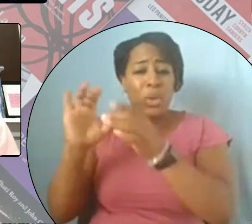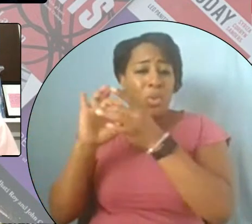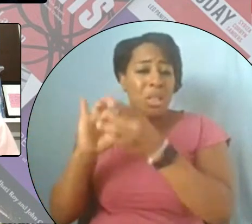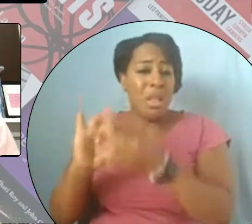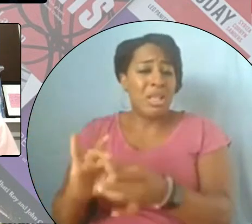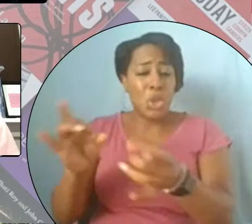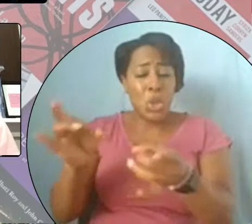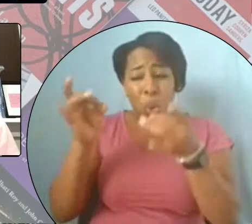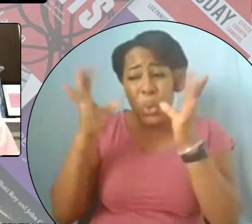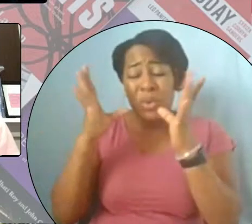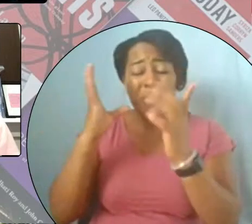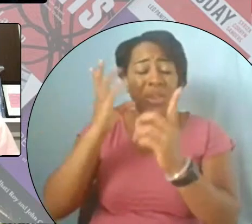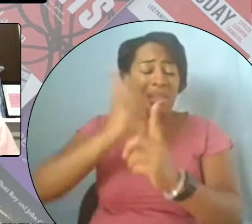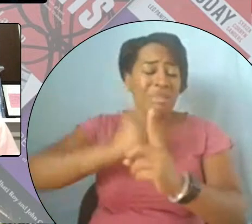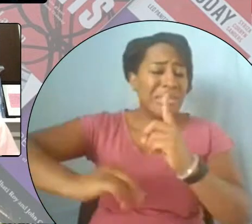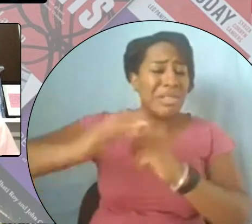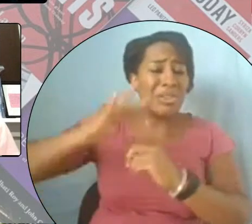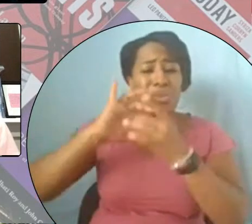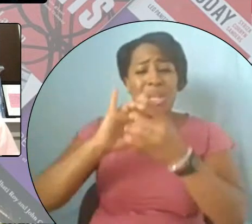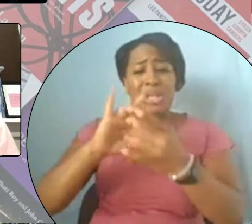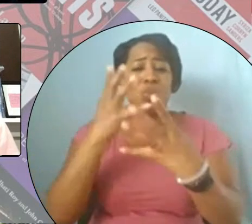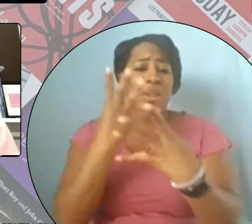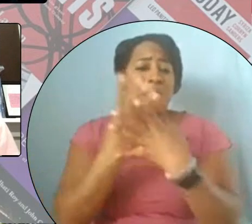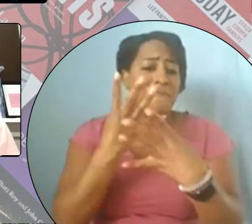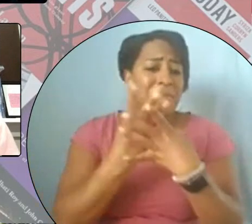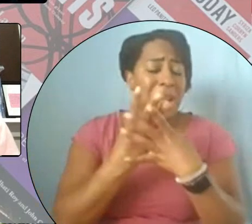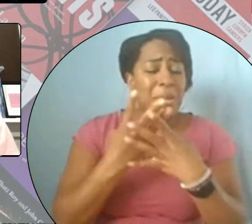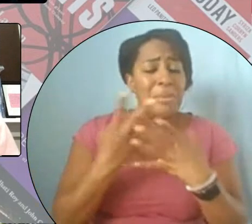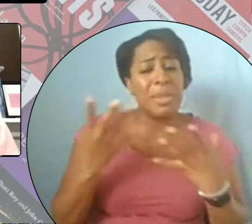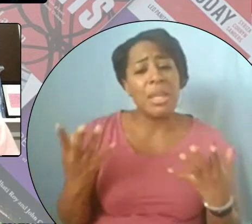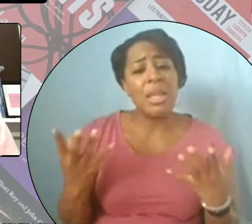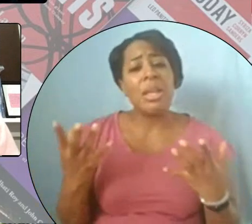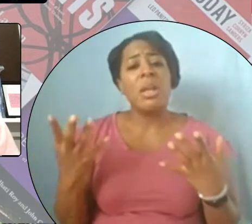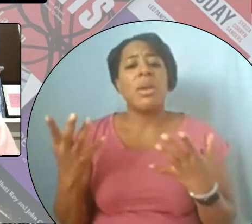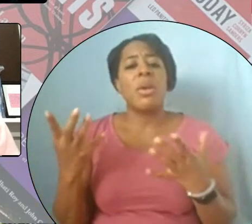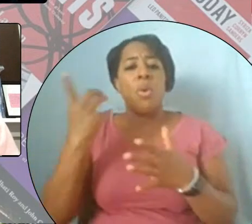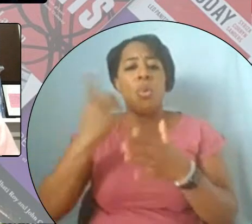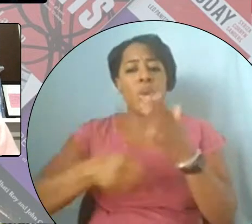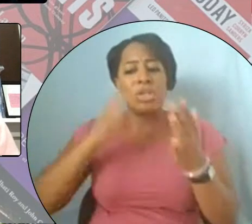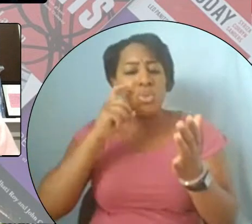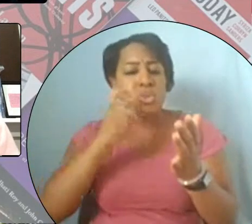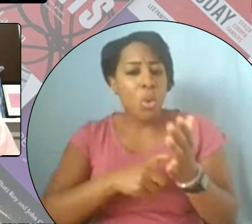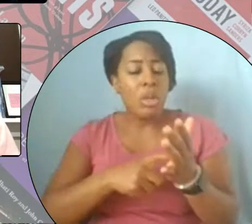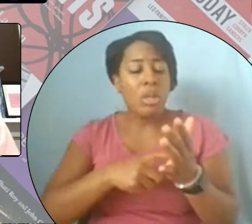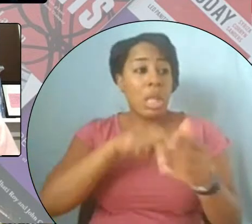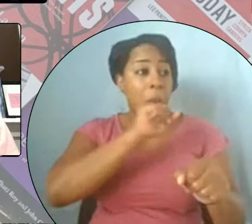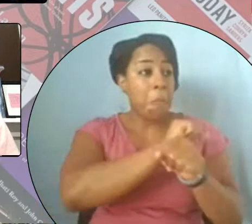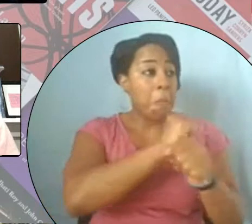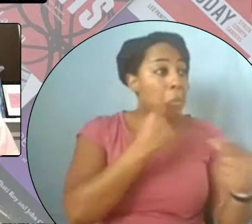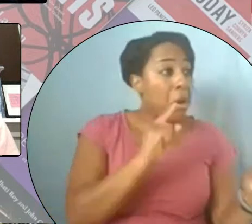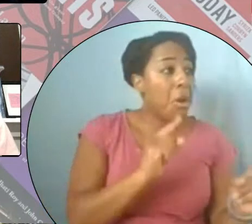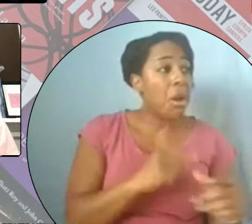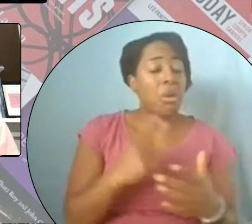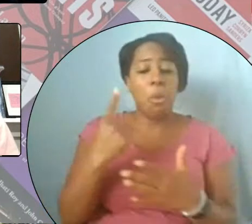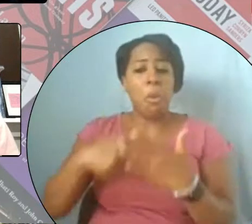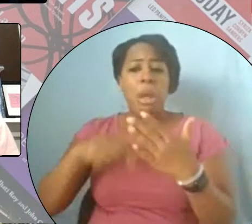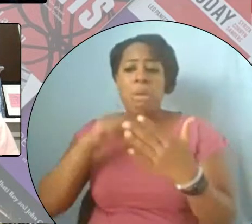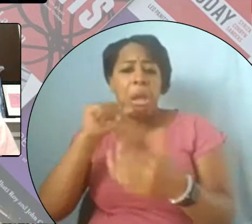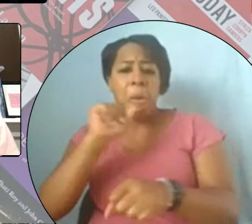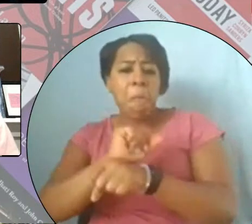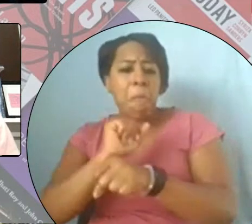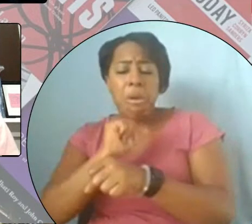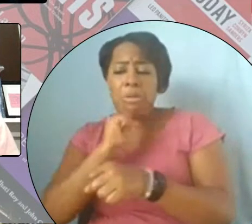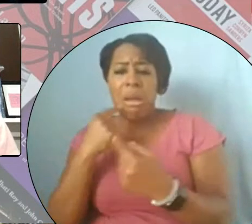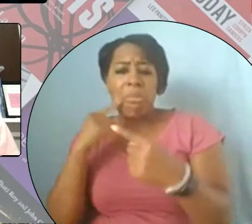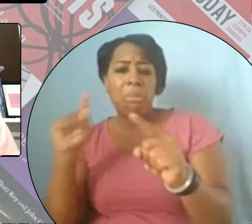conditions of confinement? And, what have you found that works? What doesn't work? And how is